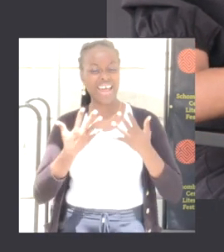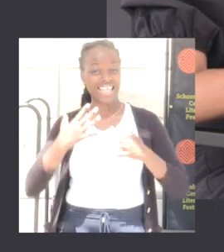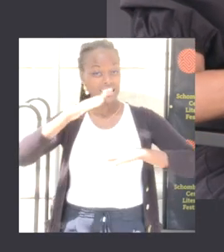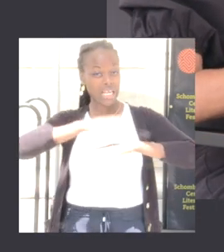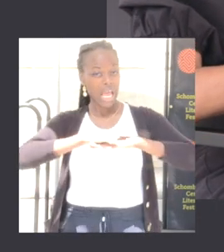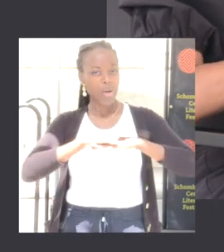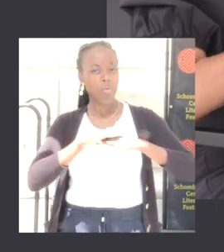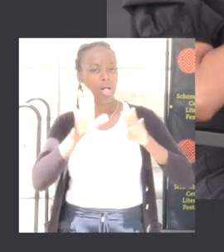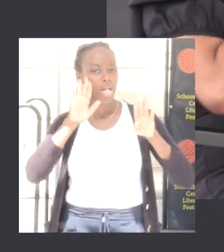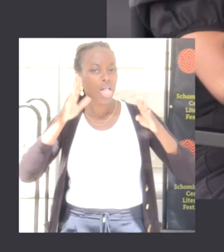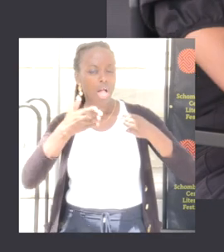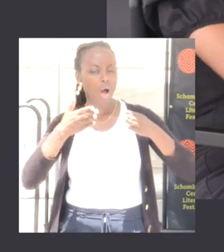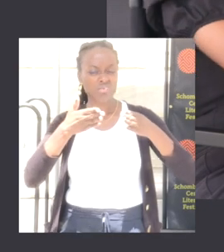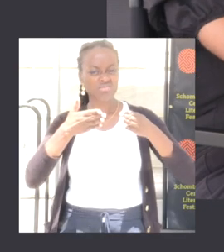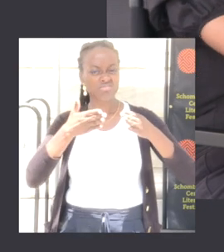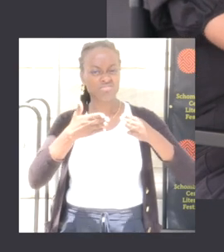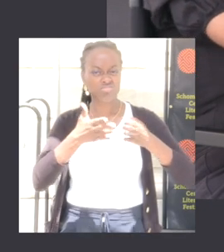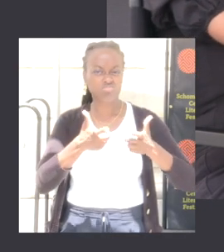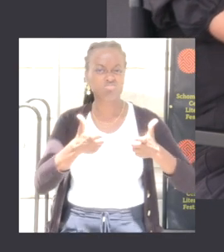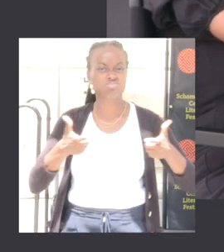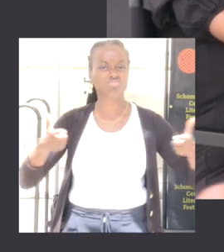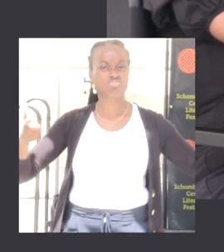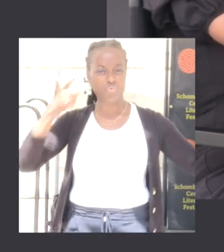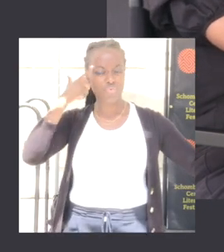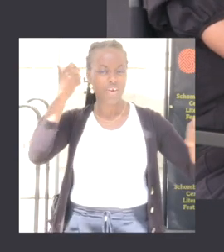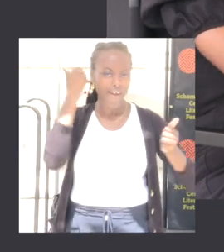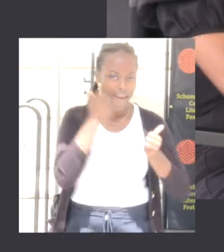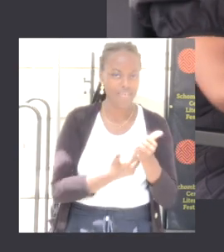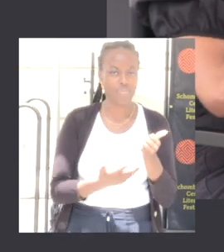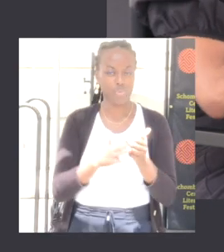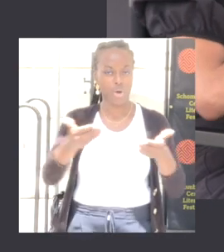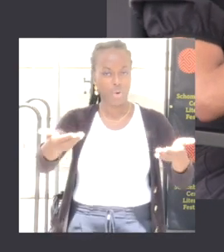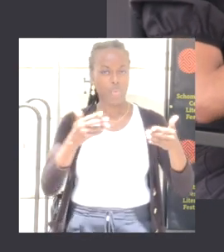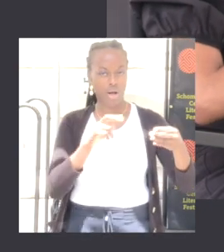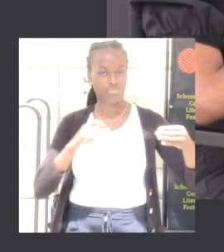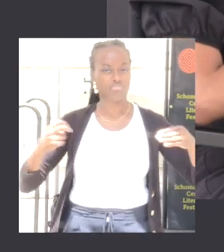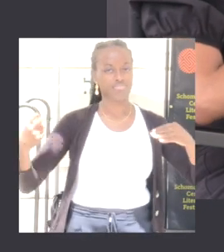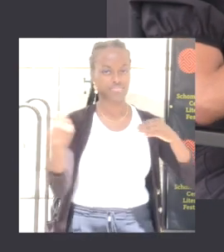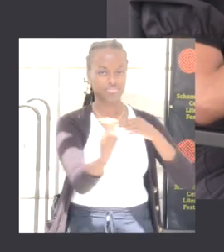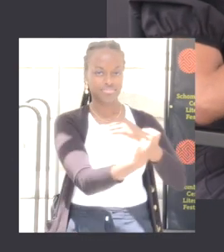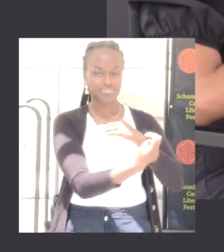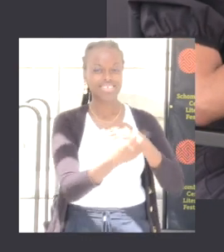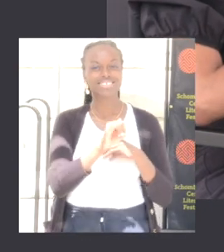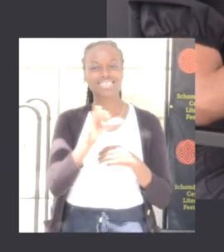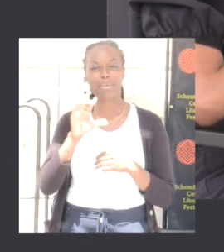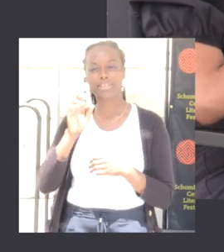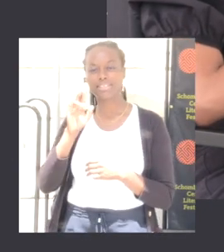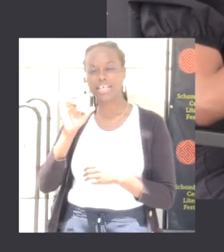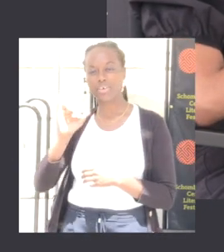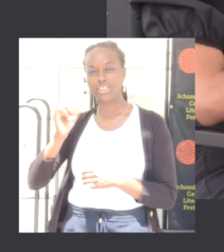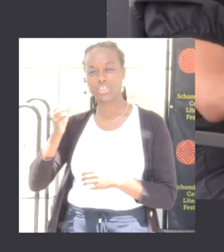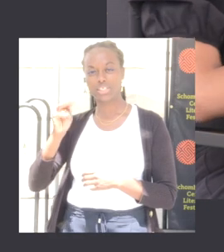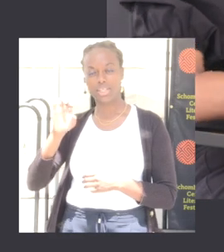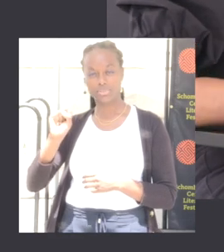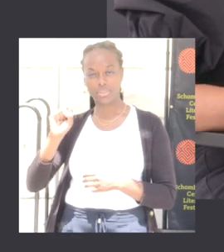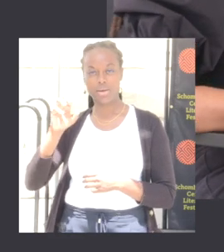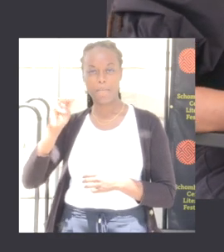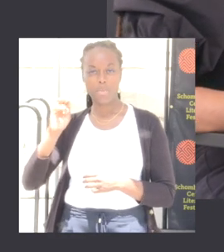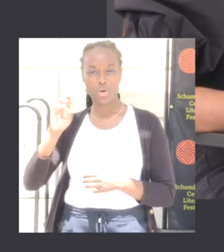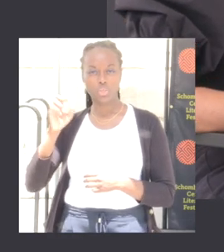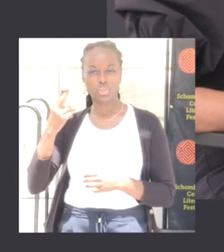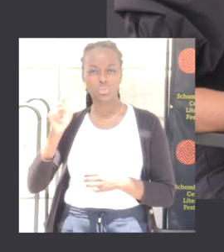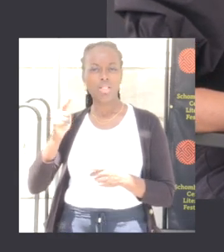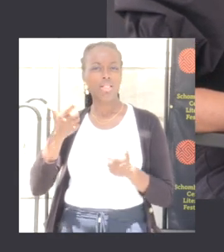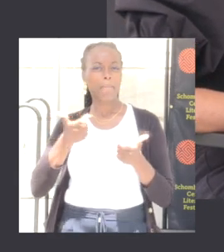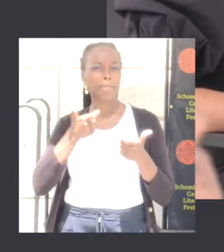of our people throughout the diaspora. Like the black men depicted in Kerry James Marshall's Garden Project, a series of large-scale paintings